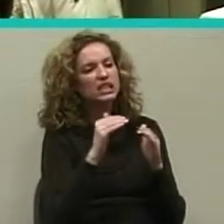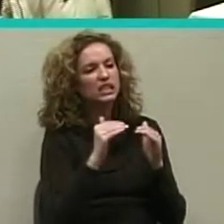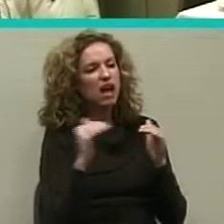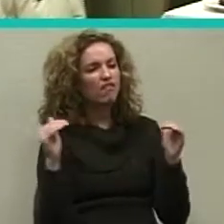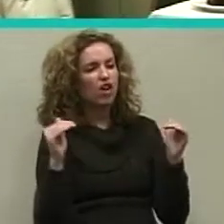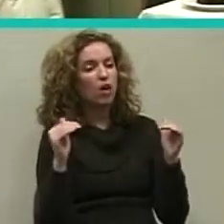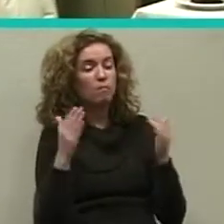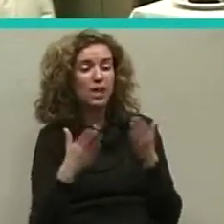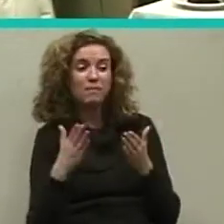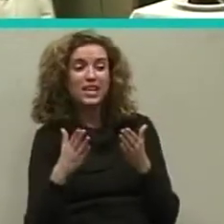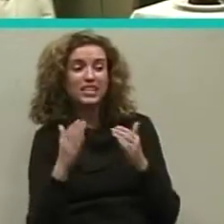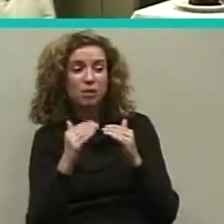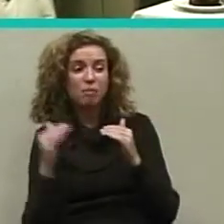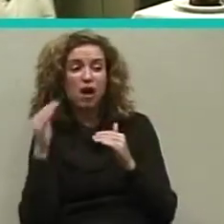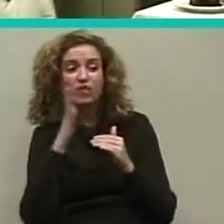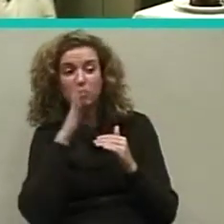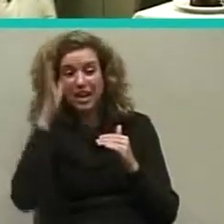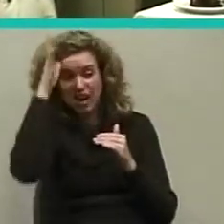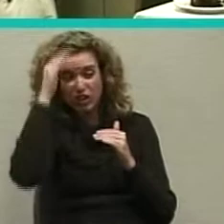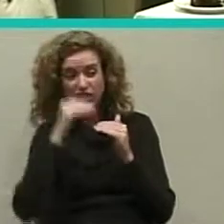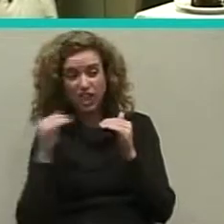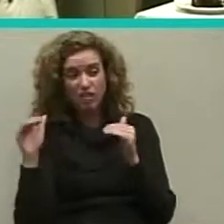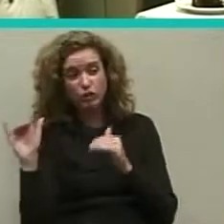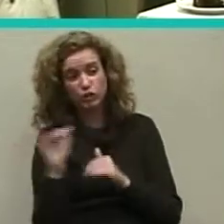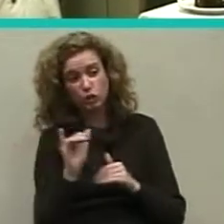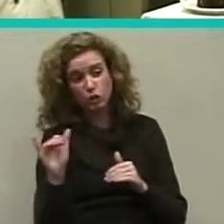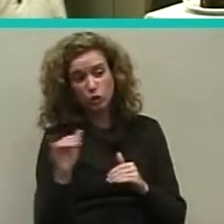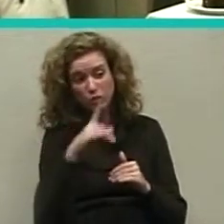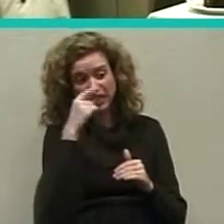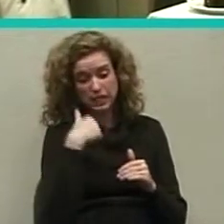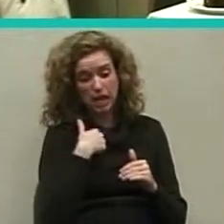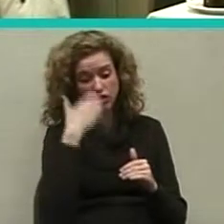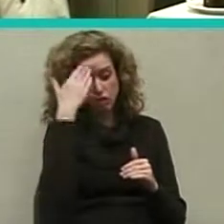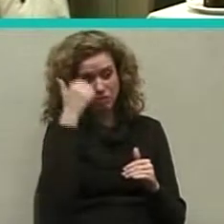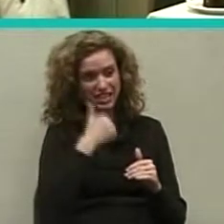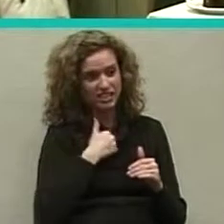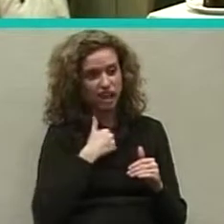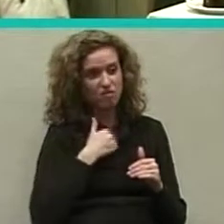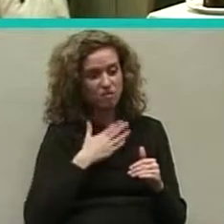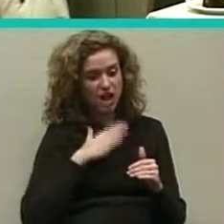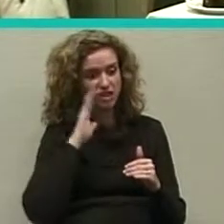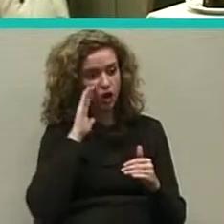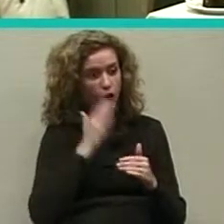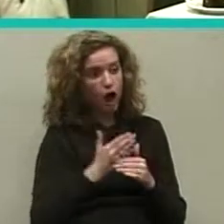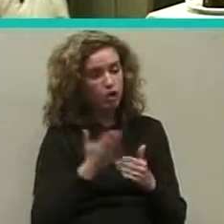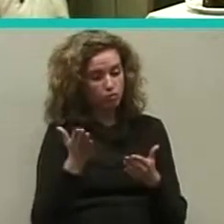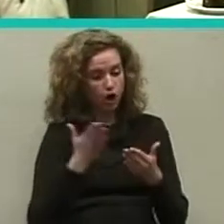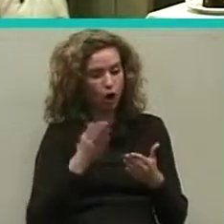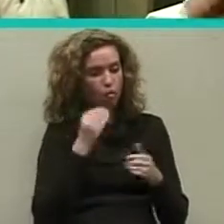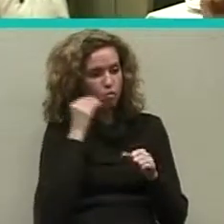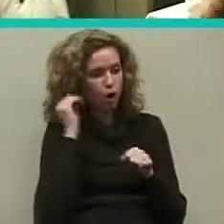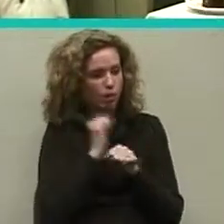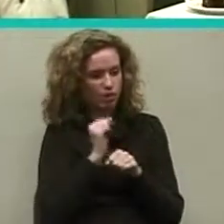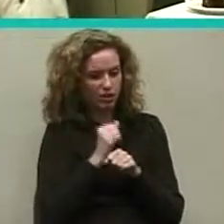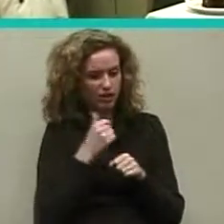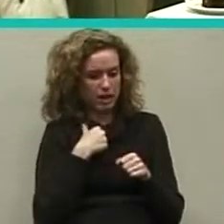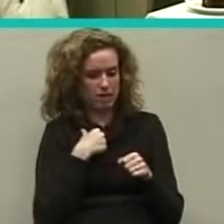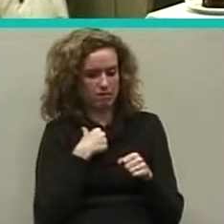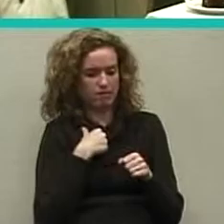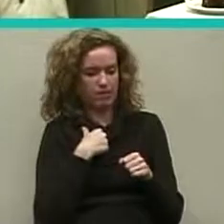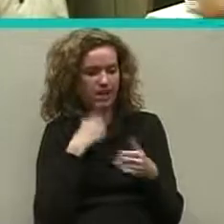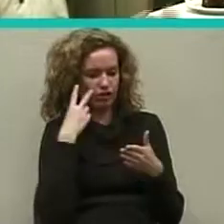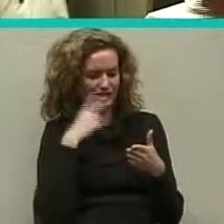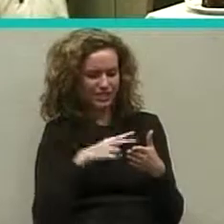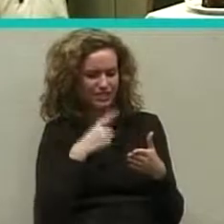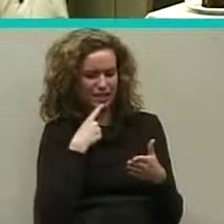that oftentimes, I remember my daughter would bring home this homework, and I'm like, I don't know how to do this. Yeah. And she's like, well, then how do I can